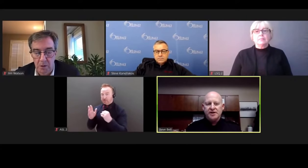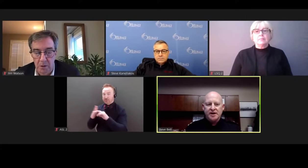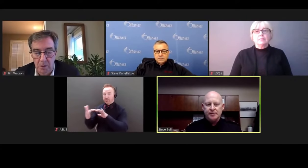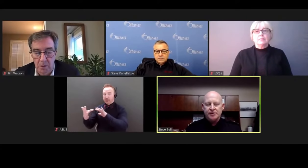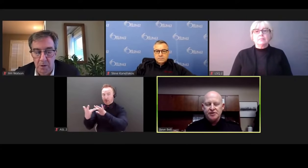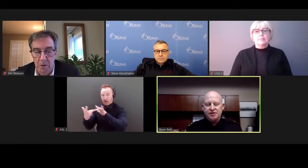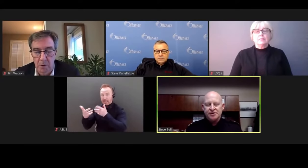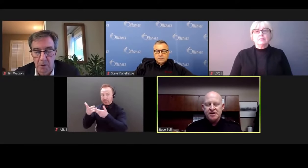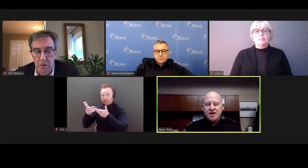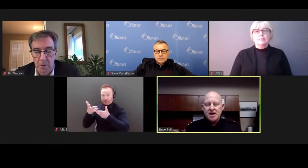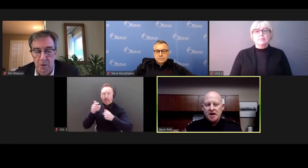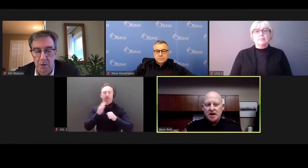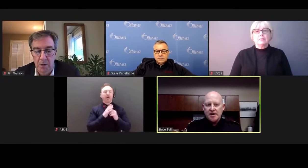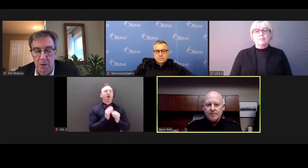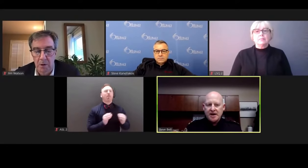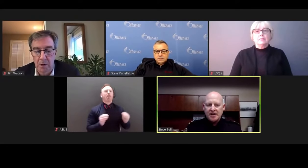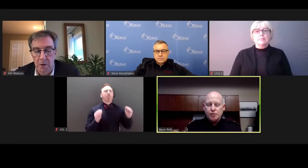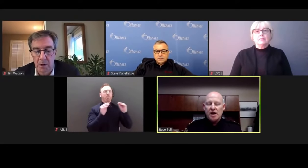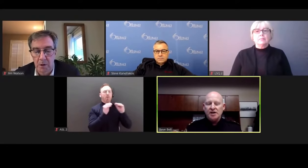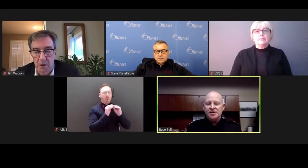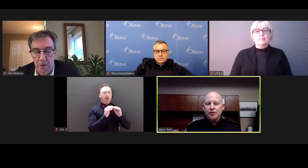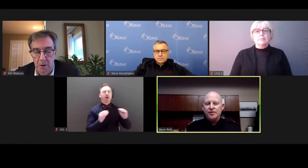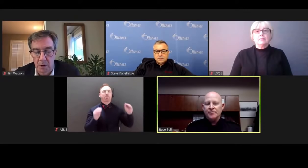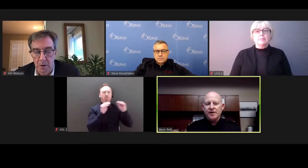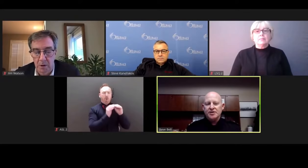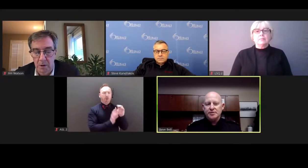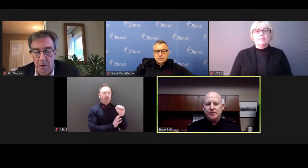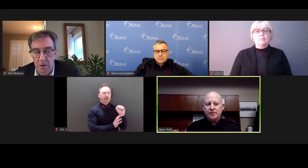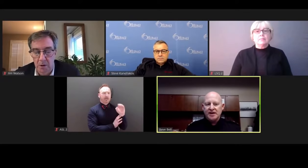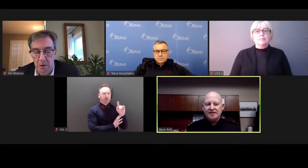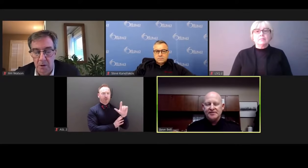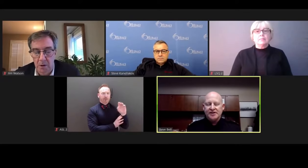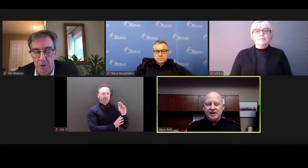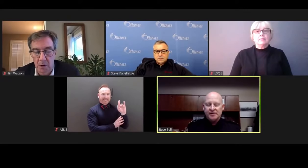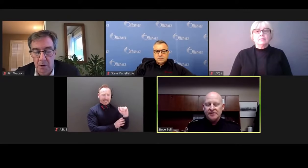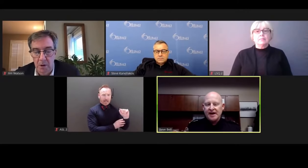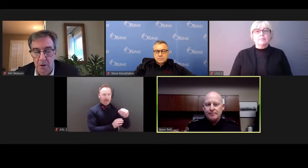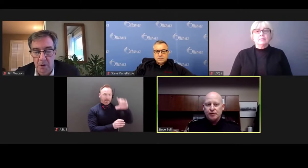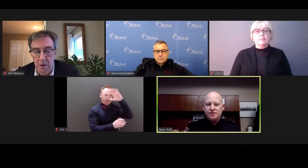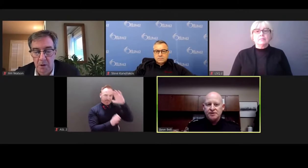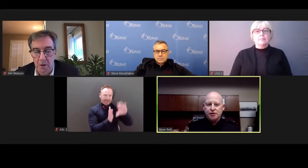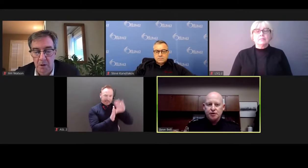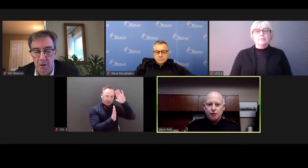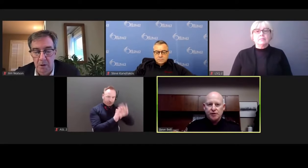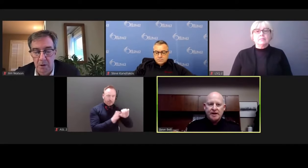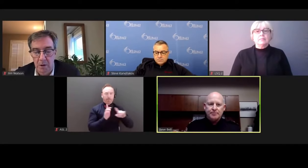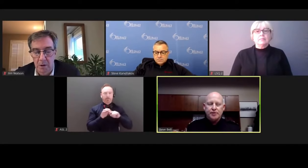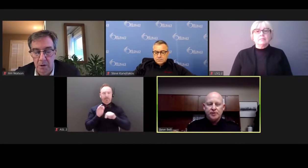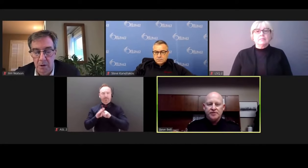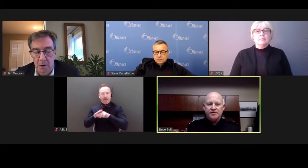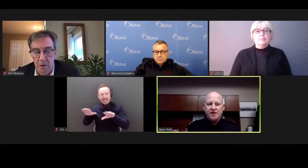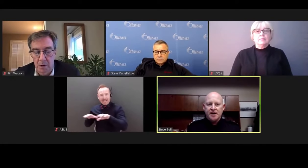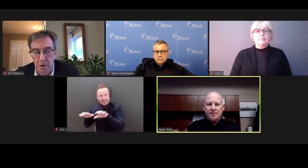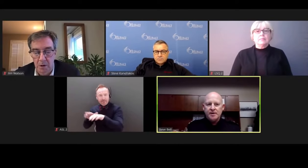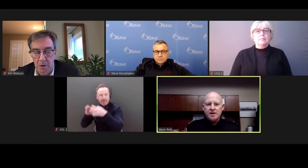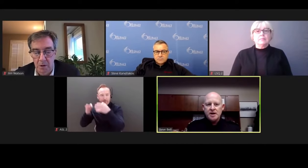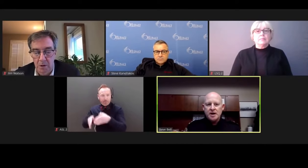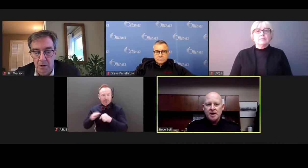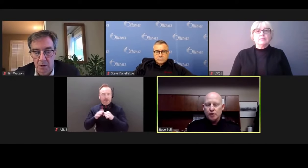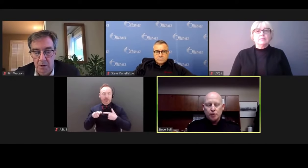social media images as well as other information about the activity of that person during that period of